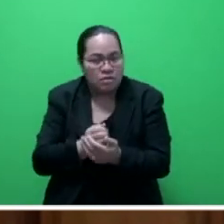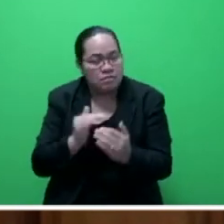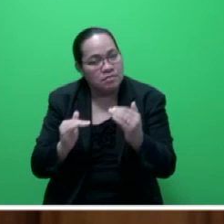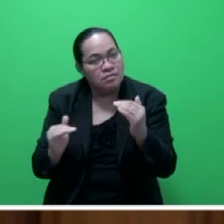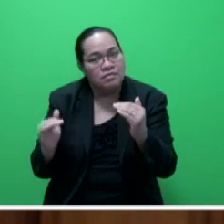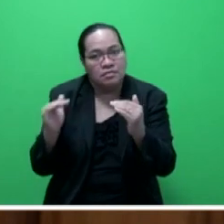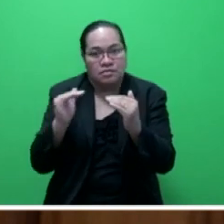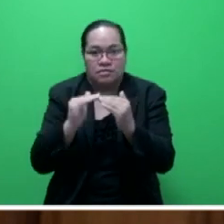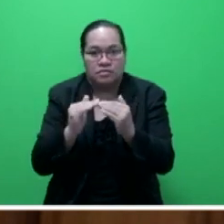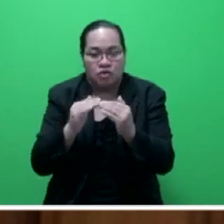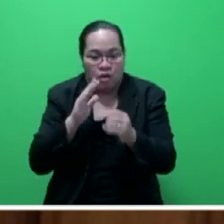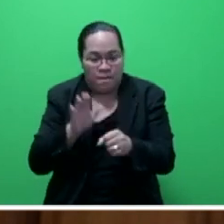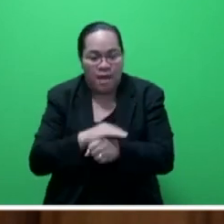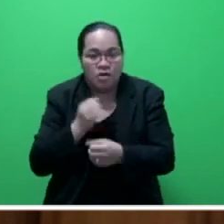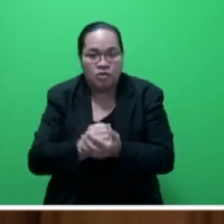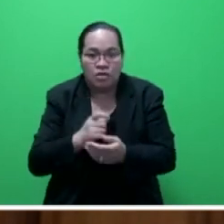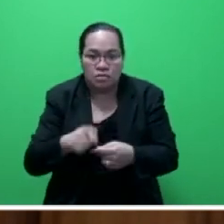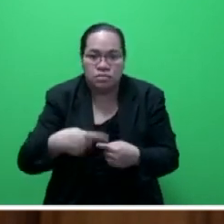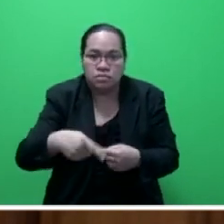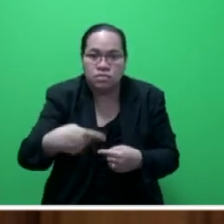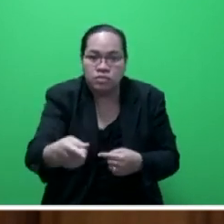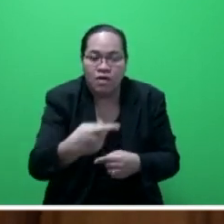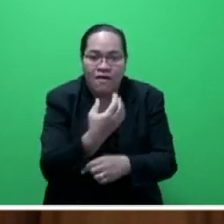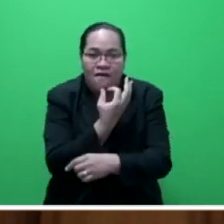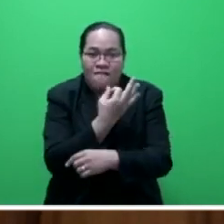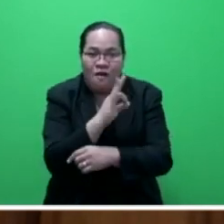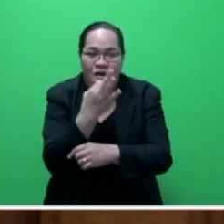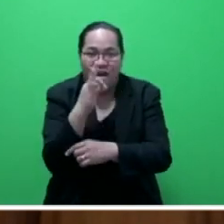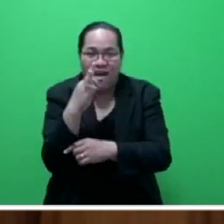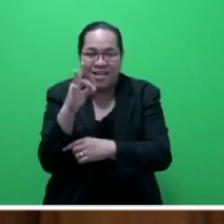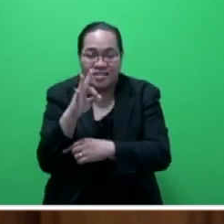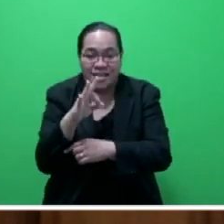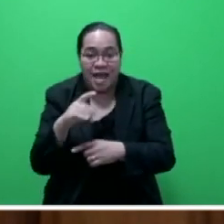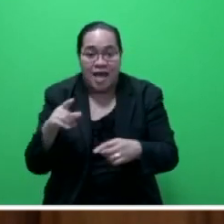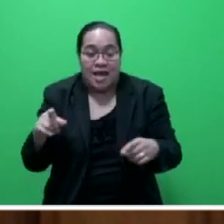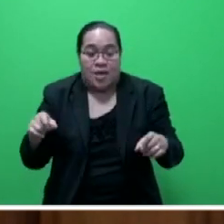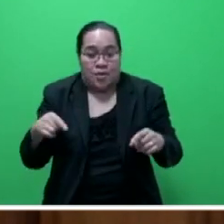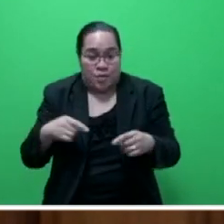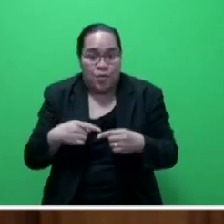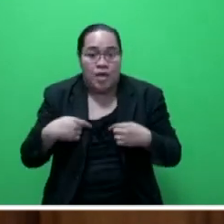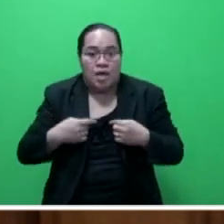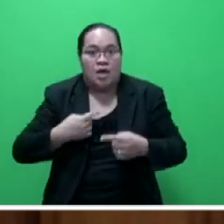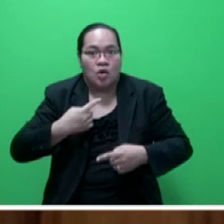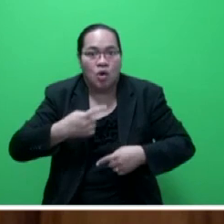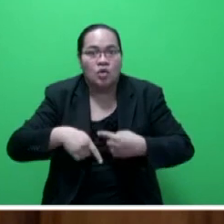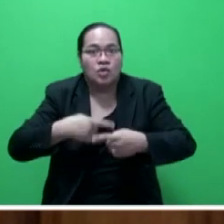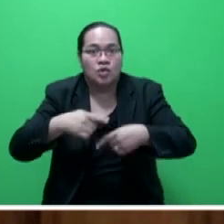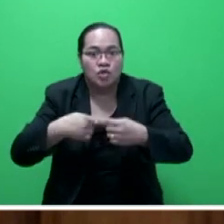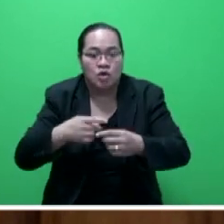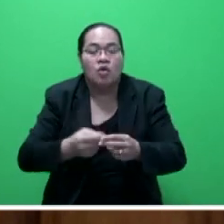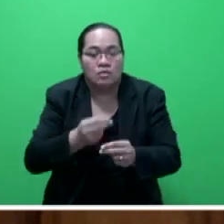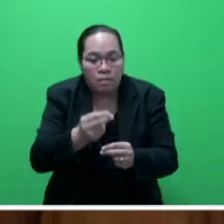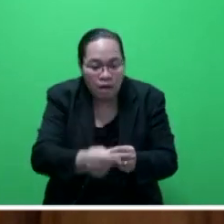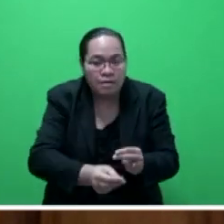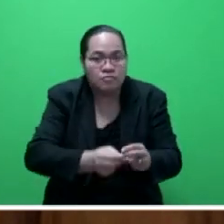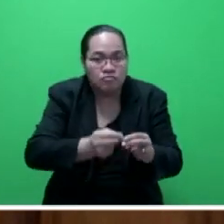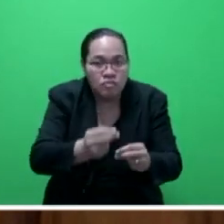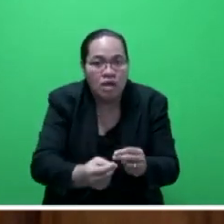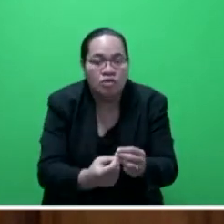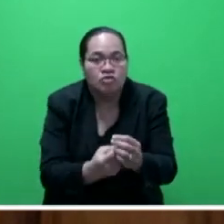forest resources. At the same time, the ministry is continuing Fiji's tree planting